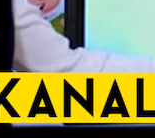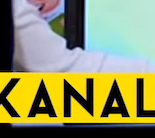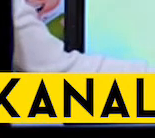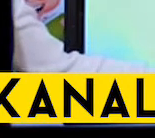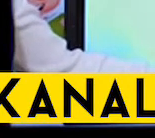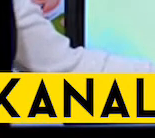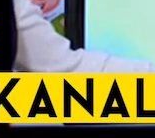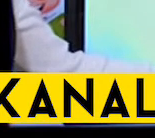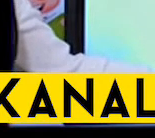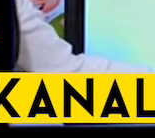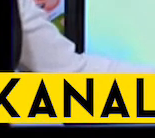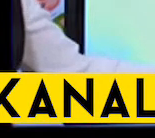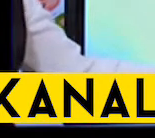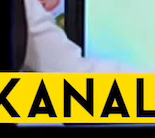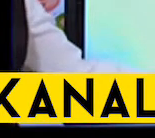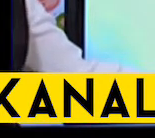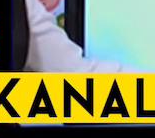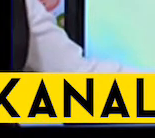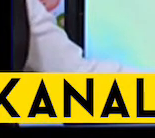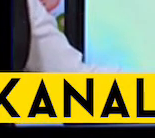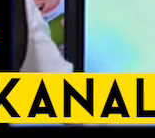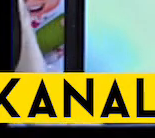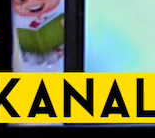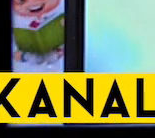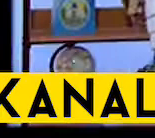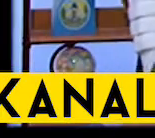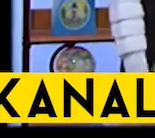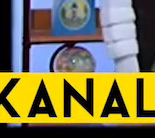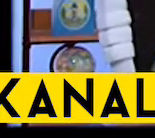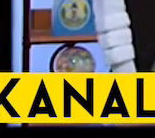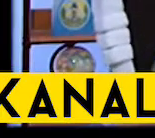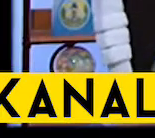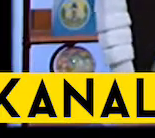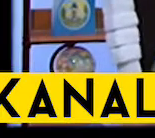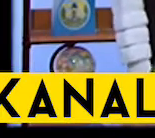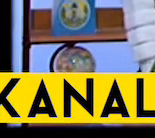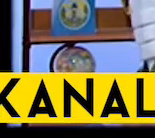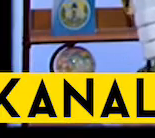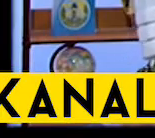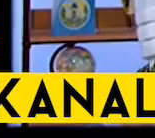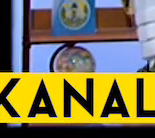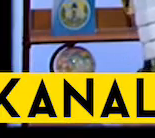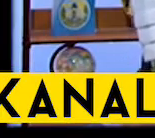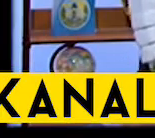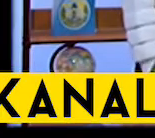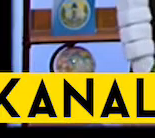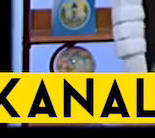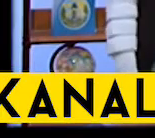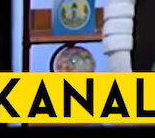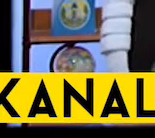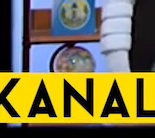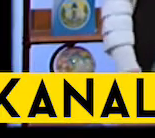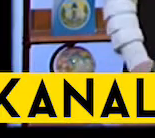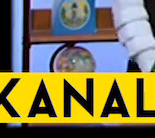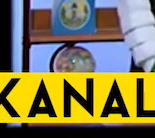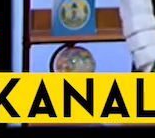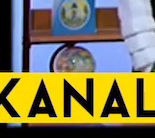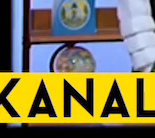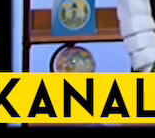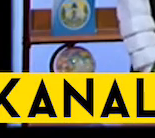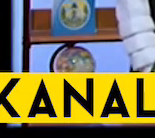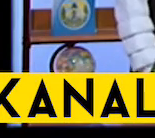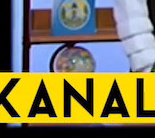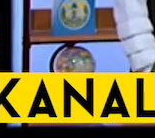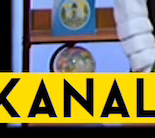performance. And he did it beautifully. It gives us about information about the manner,